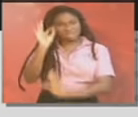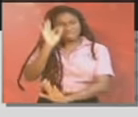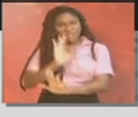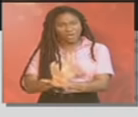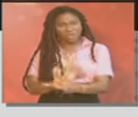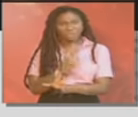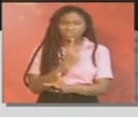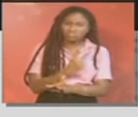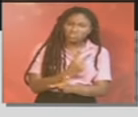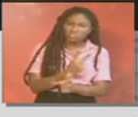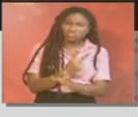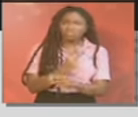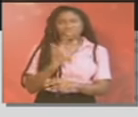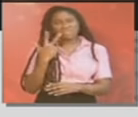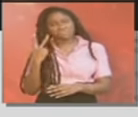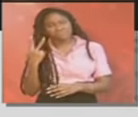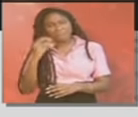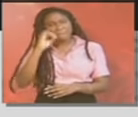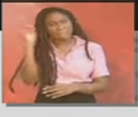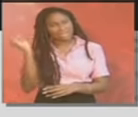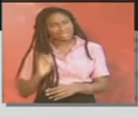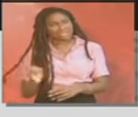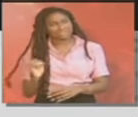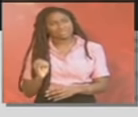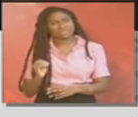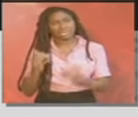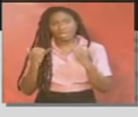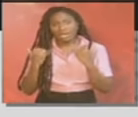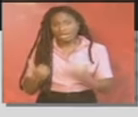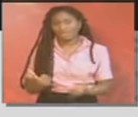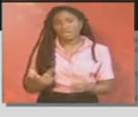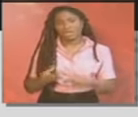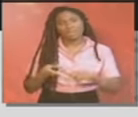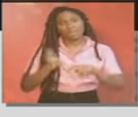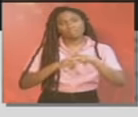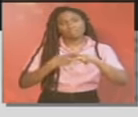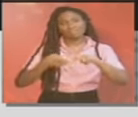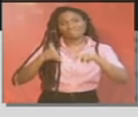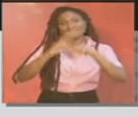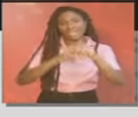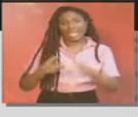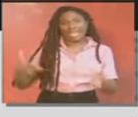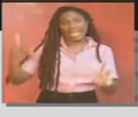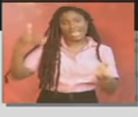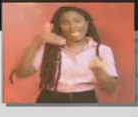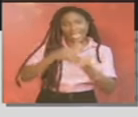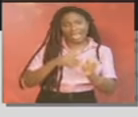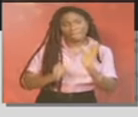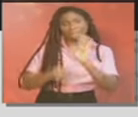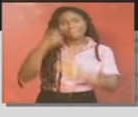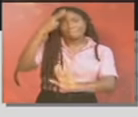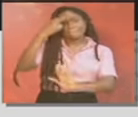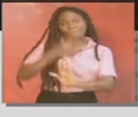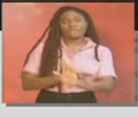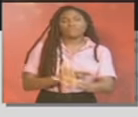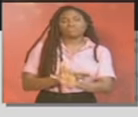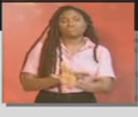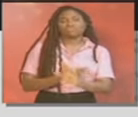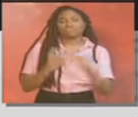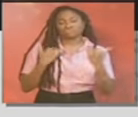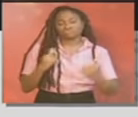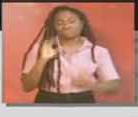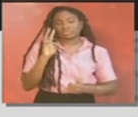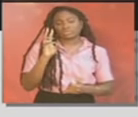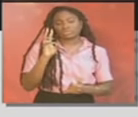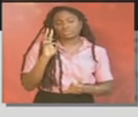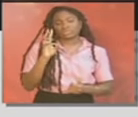3%. And we're now seeing that percentage of positivity beginning to rise again, currently 6% as at the end of the